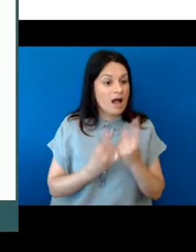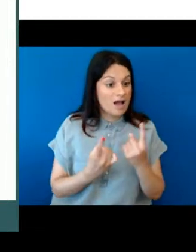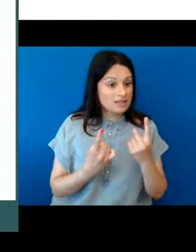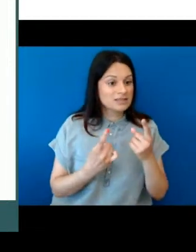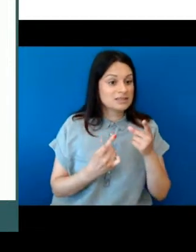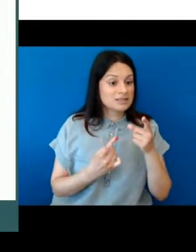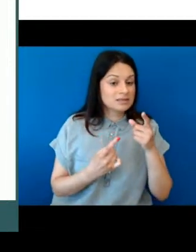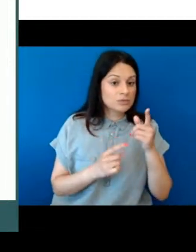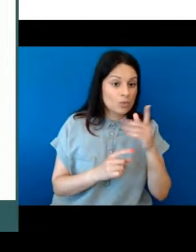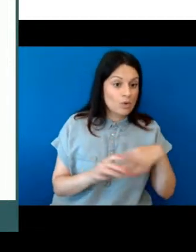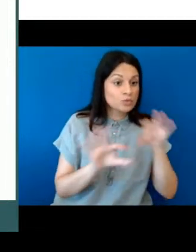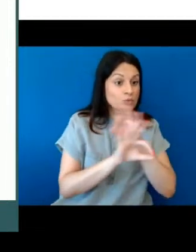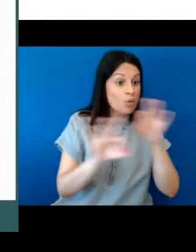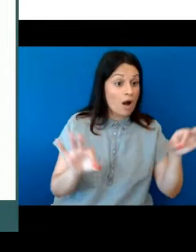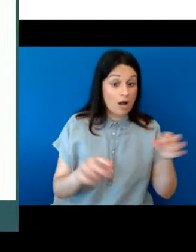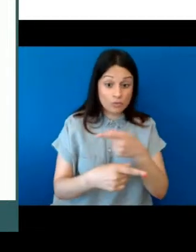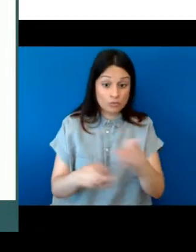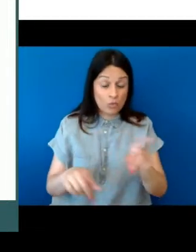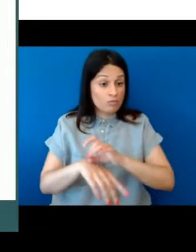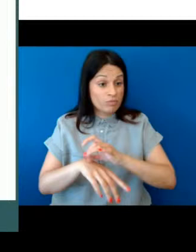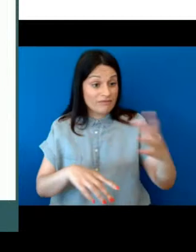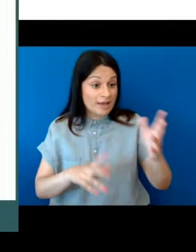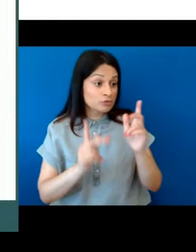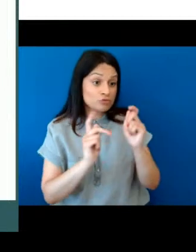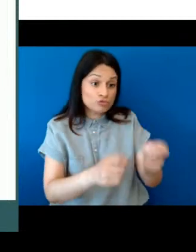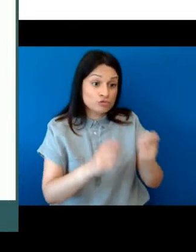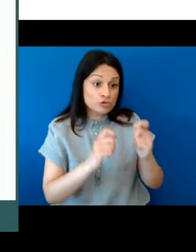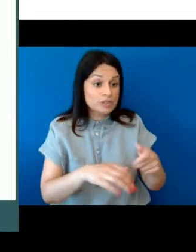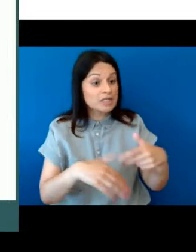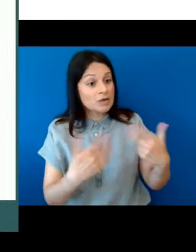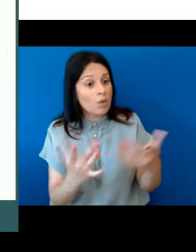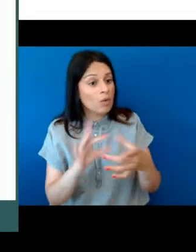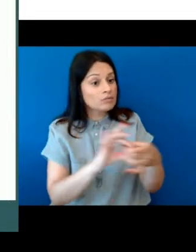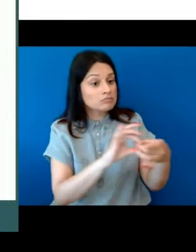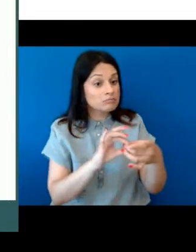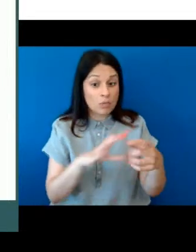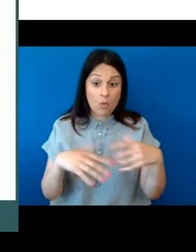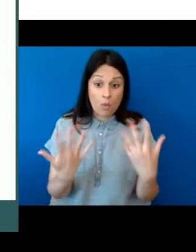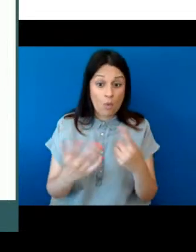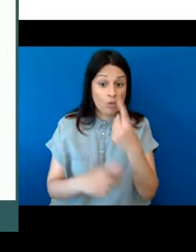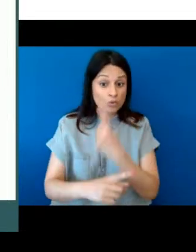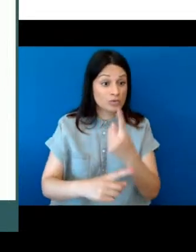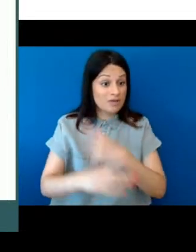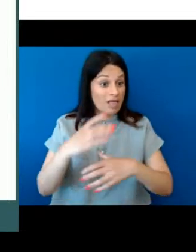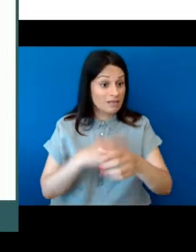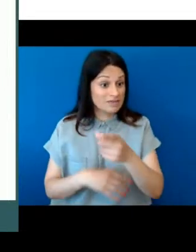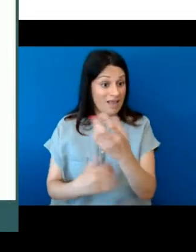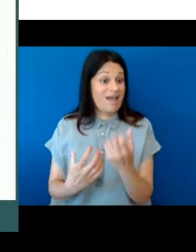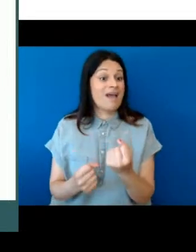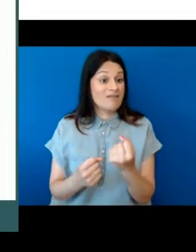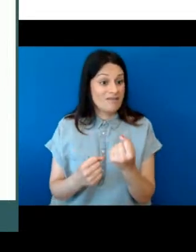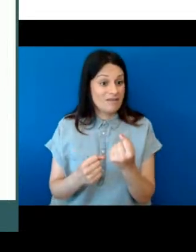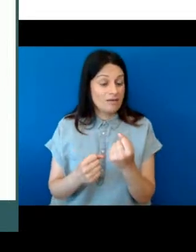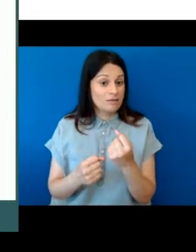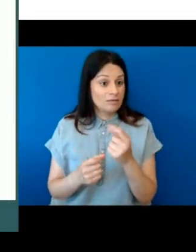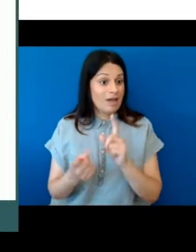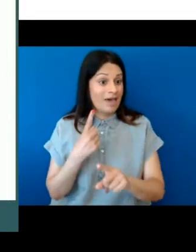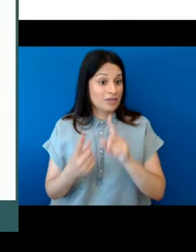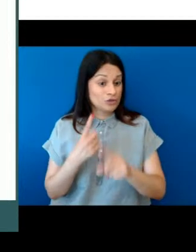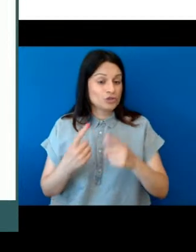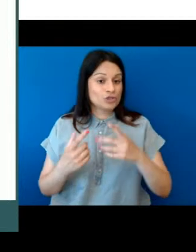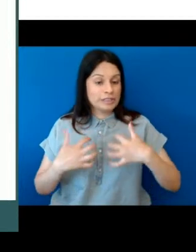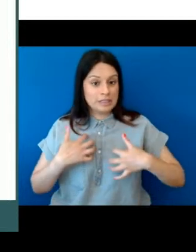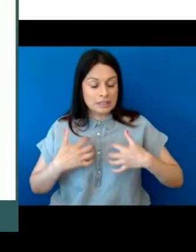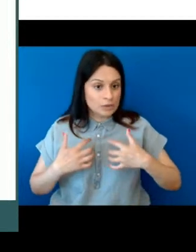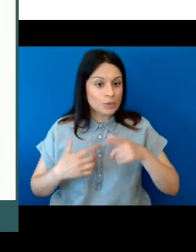rhinitis patients or allergic rhinitis patients yourselves is that you educate yourself about the nature of disease.